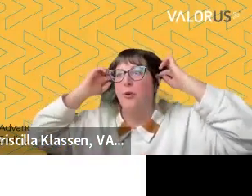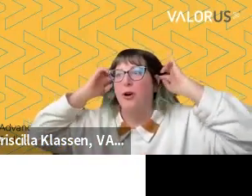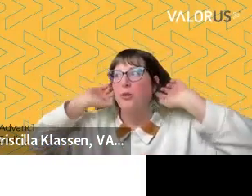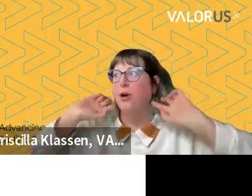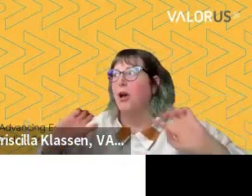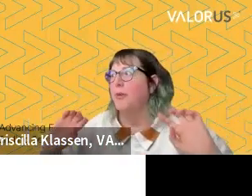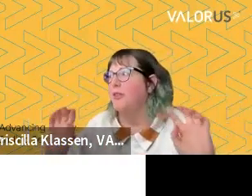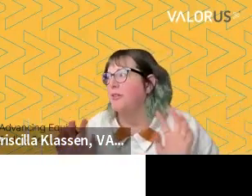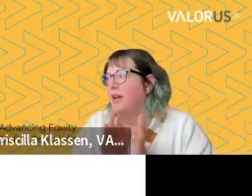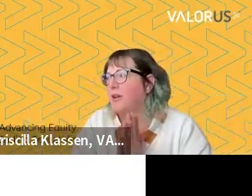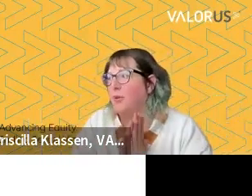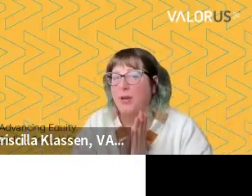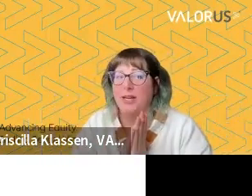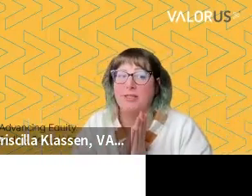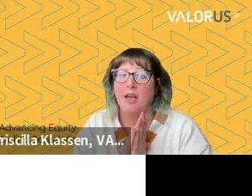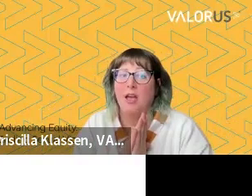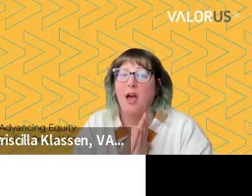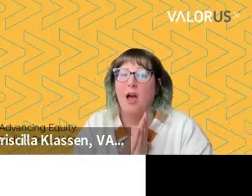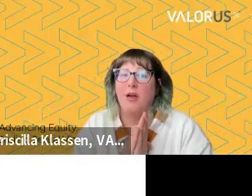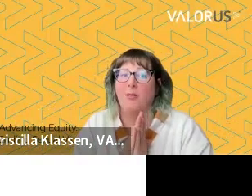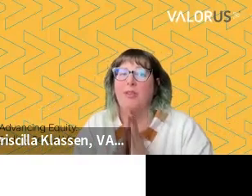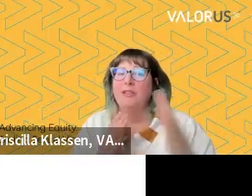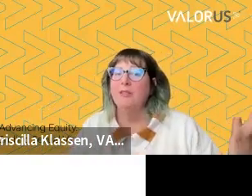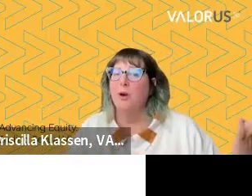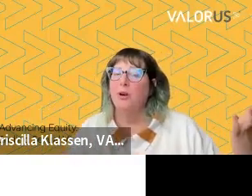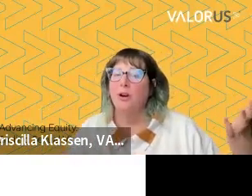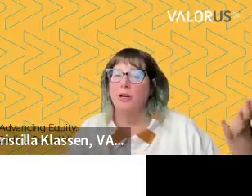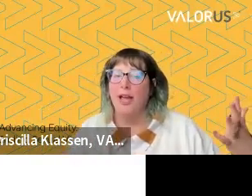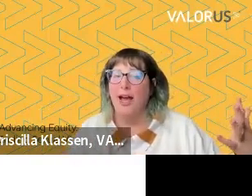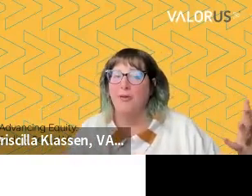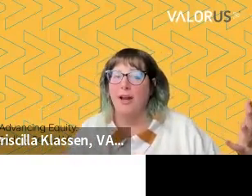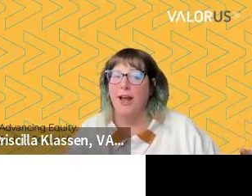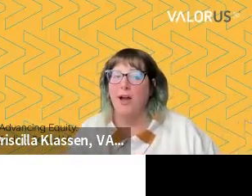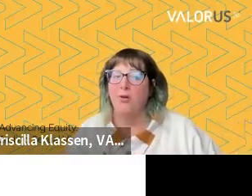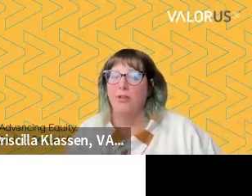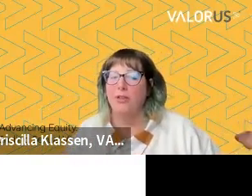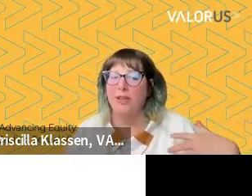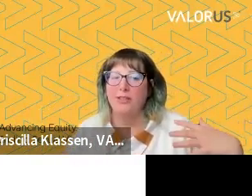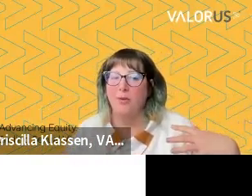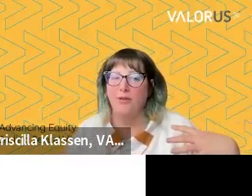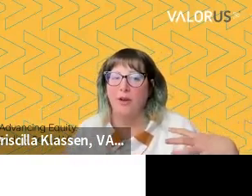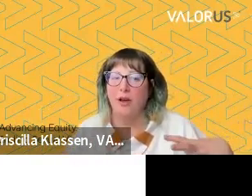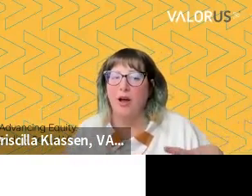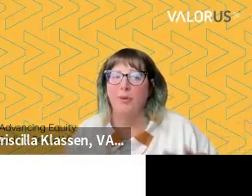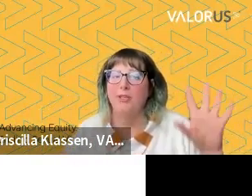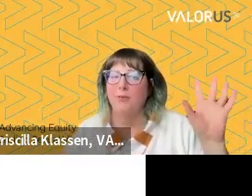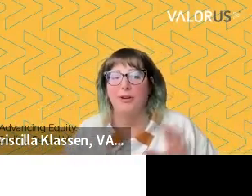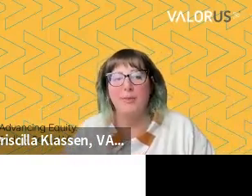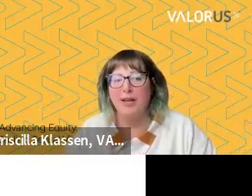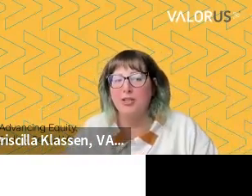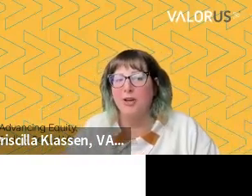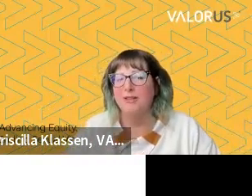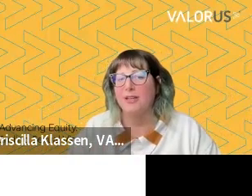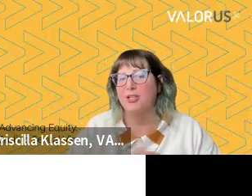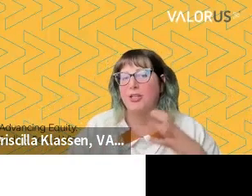moving forward in these last couple minutes, this is where we're currently at right now. The things that we've accomplished, some of